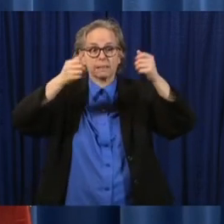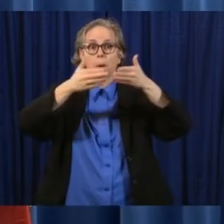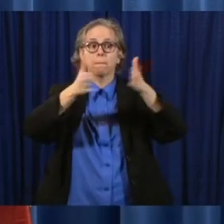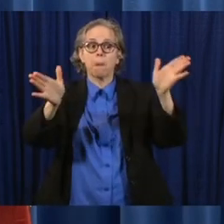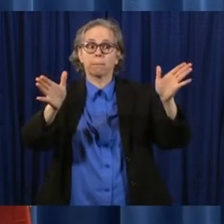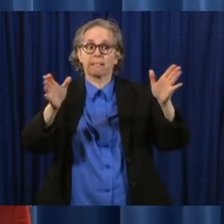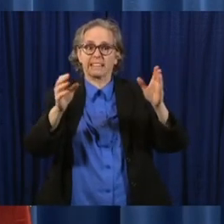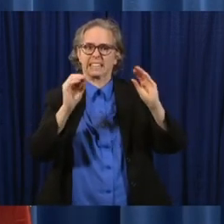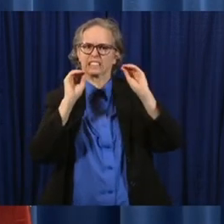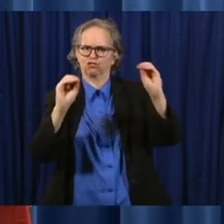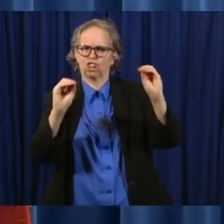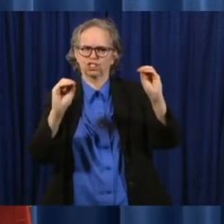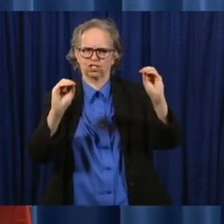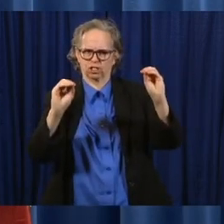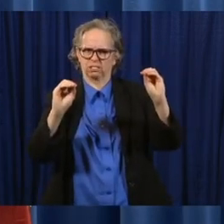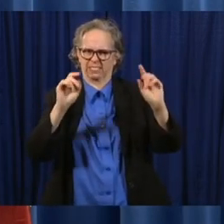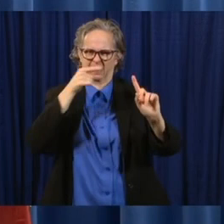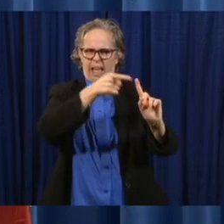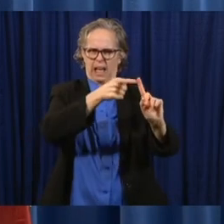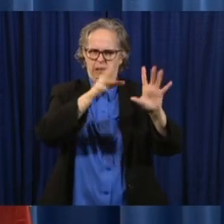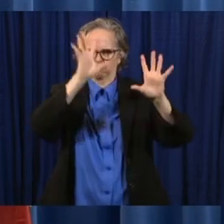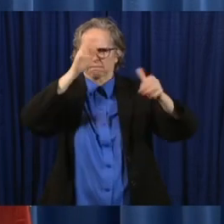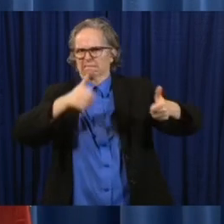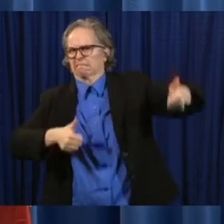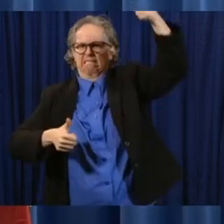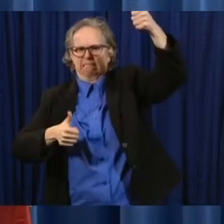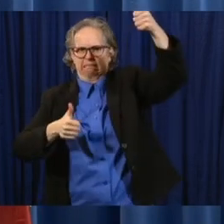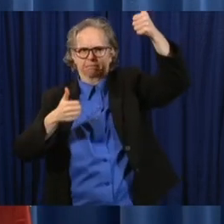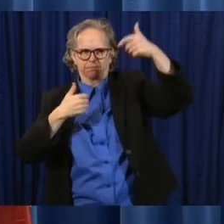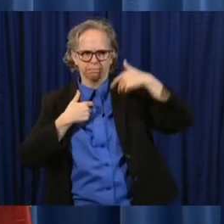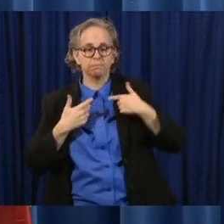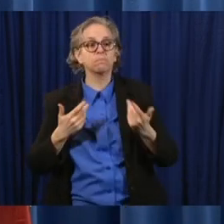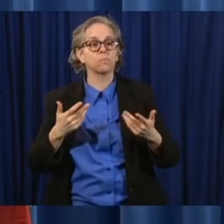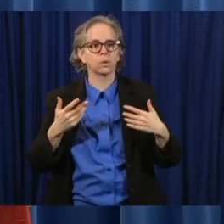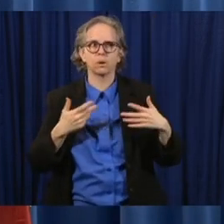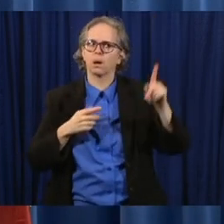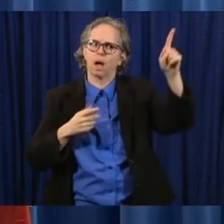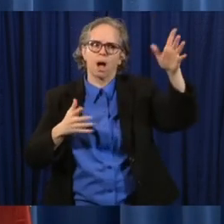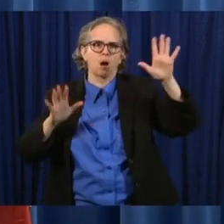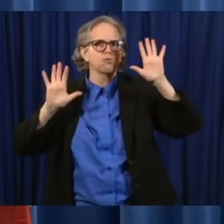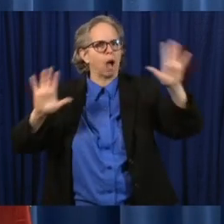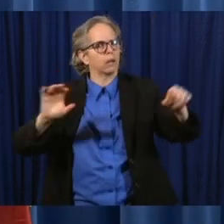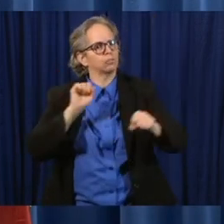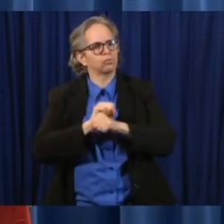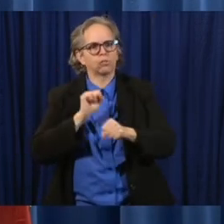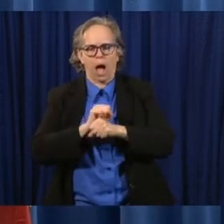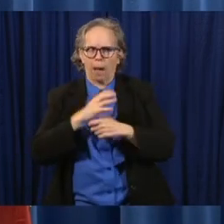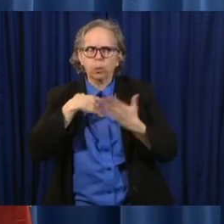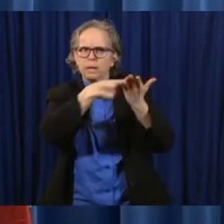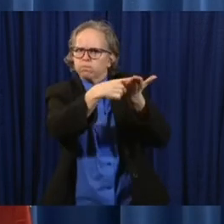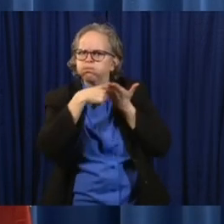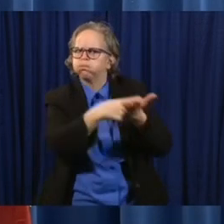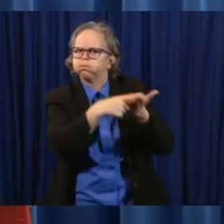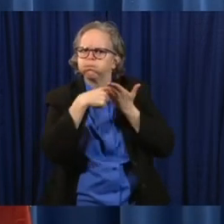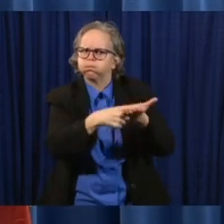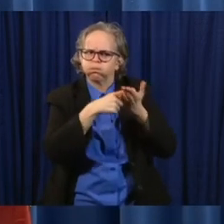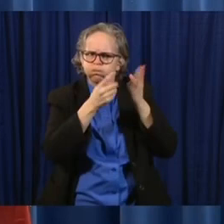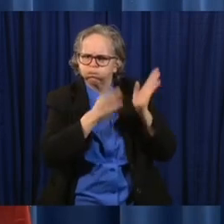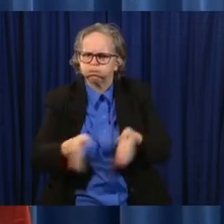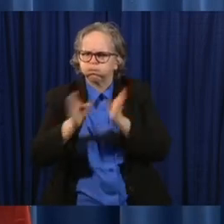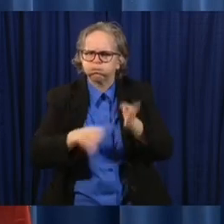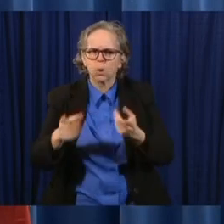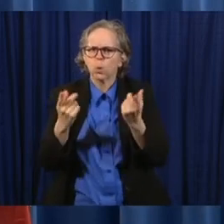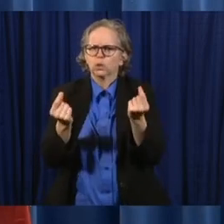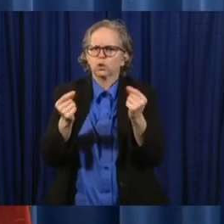a absolutely great job. He and I have consulted about this. I've also talked